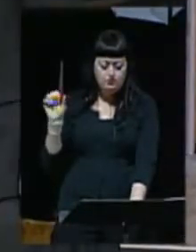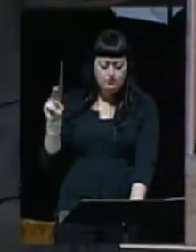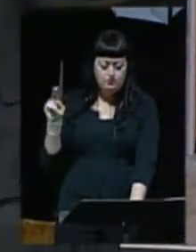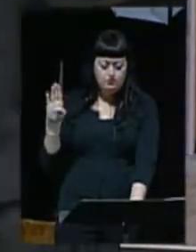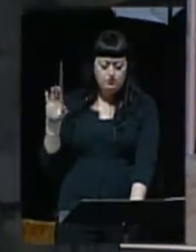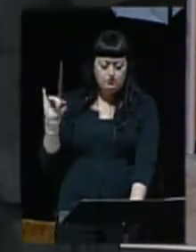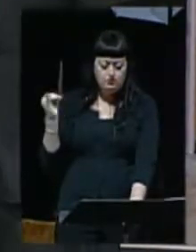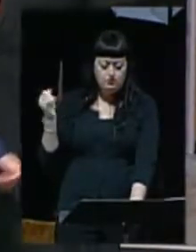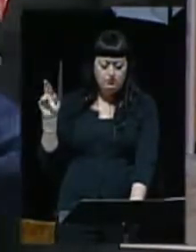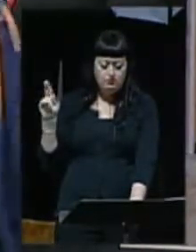Ryan Bjarke.